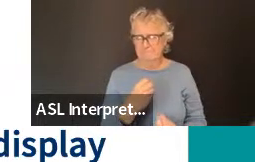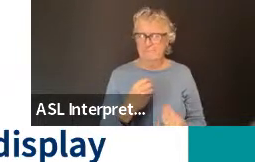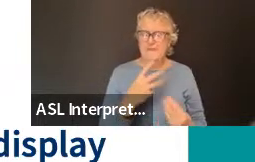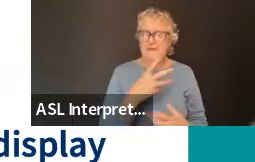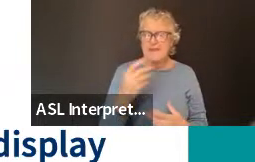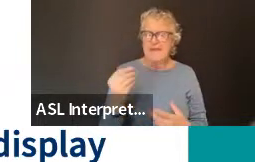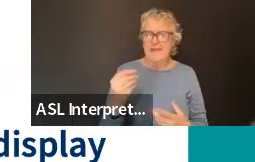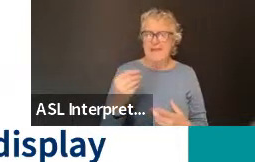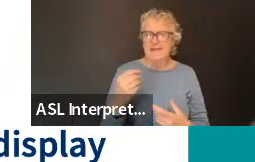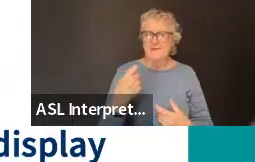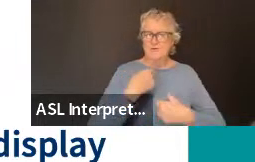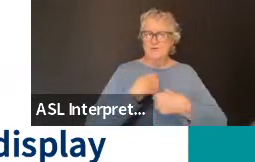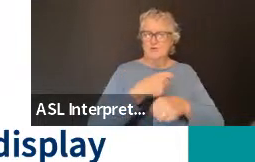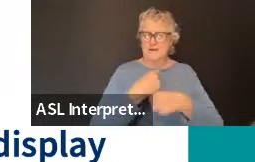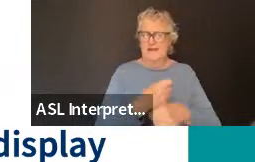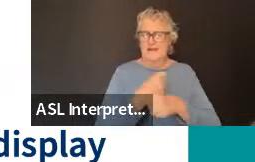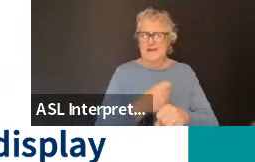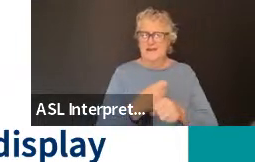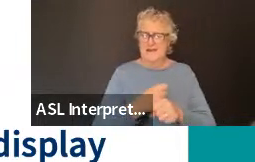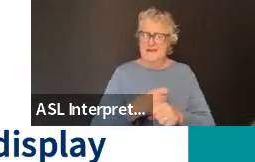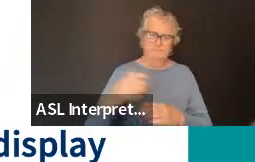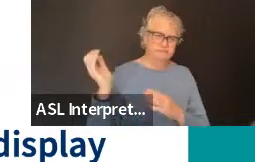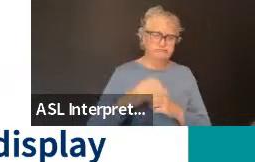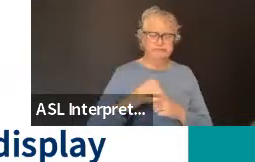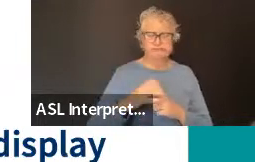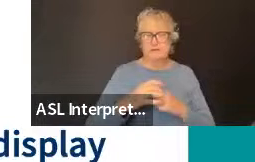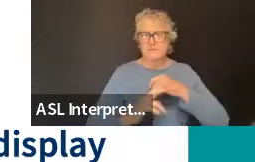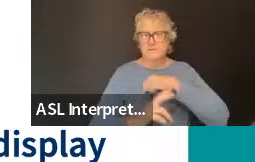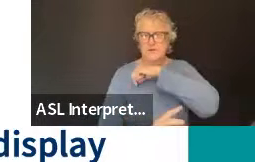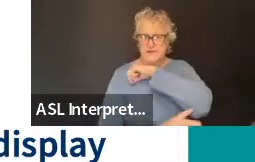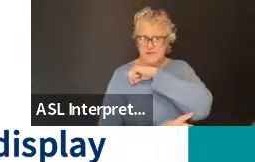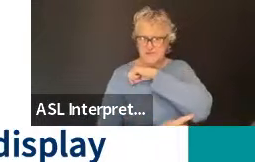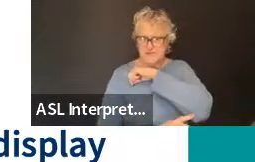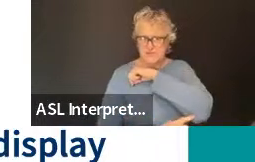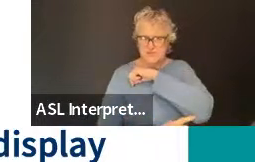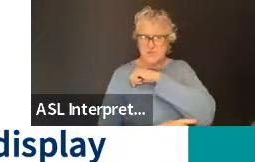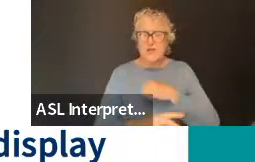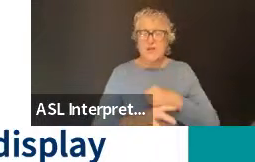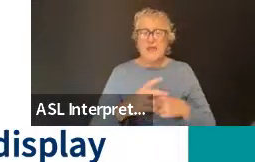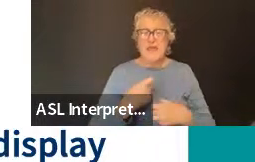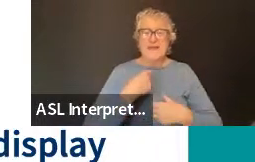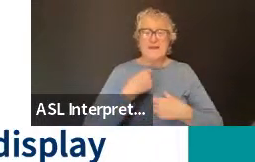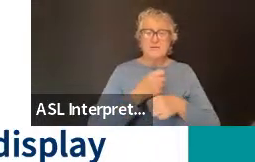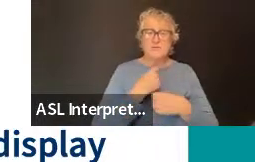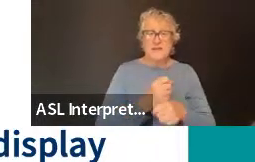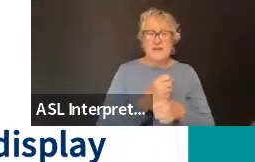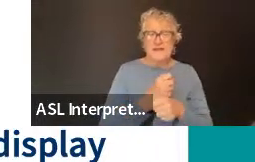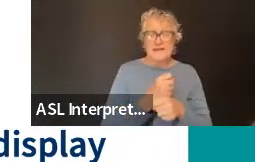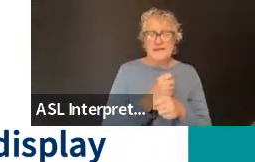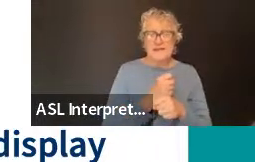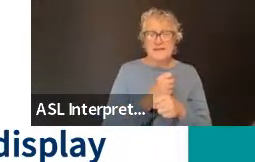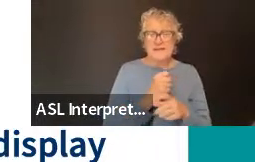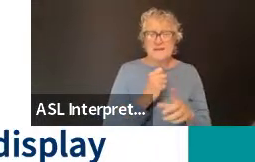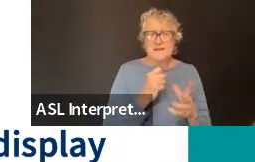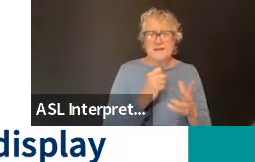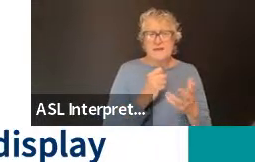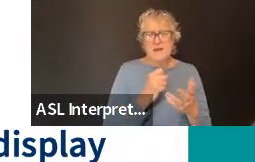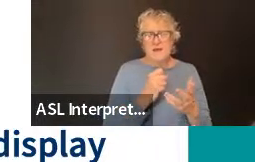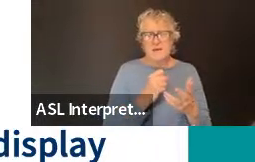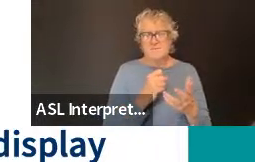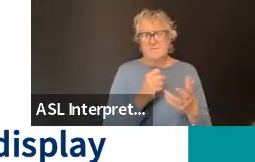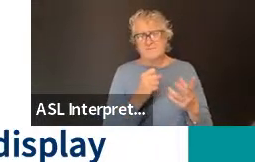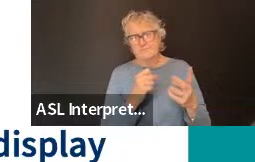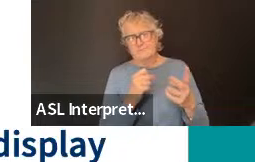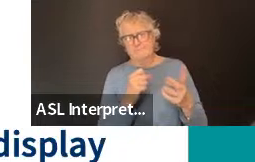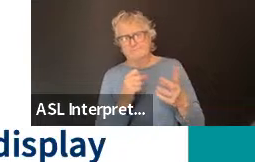iconic bridge. Consider design with an eye towards ice and other severe weather conditions. Include designs that honor the contributors